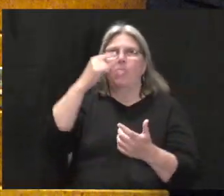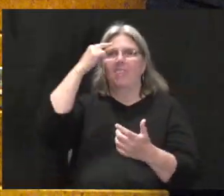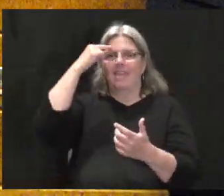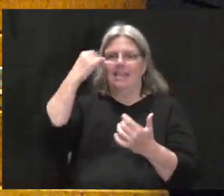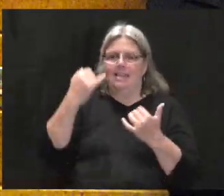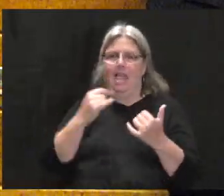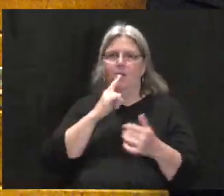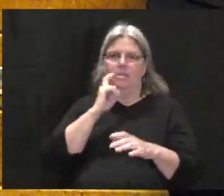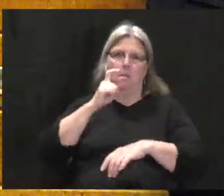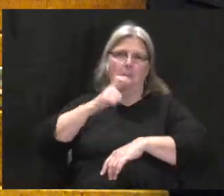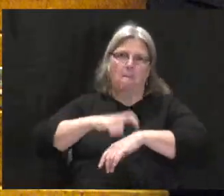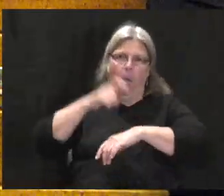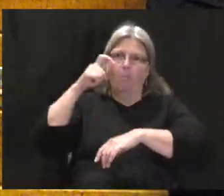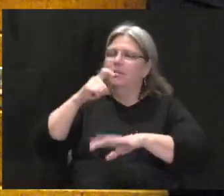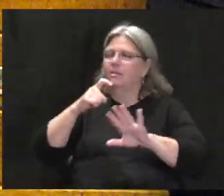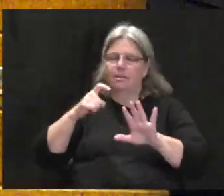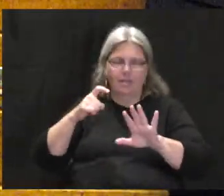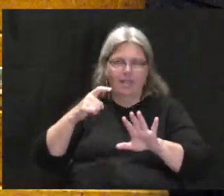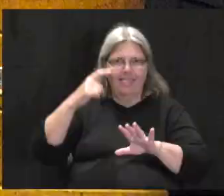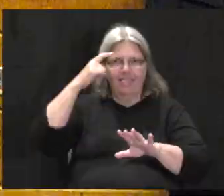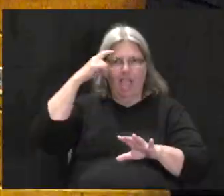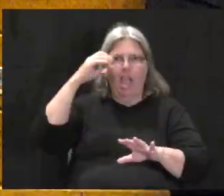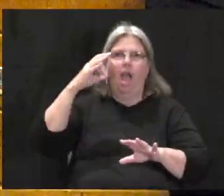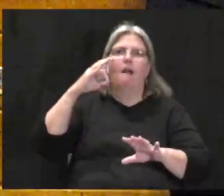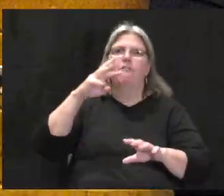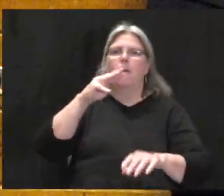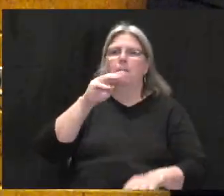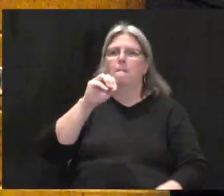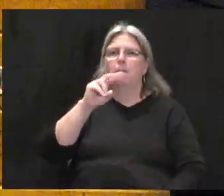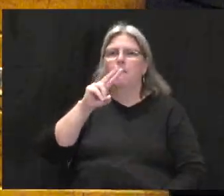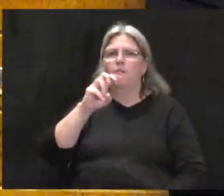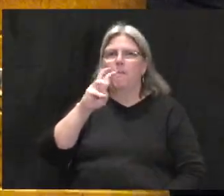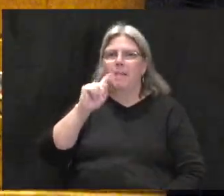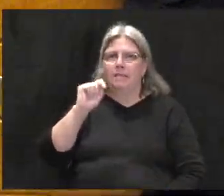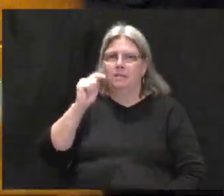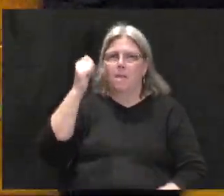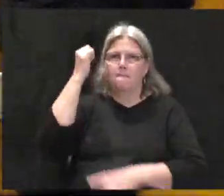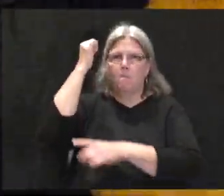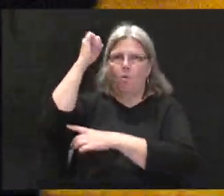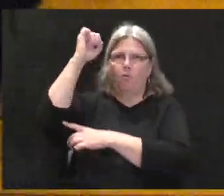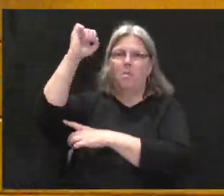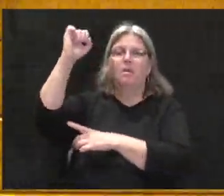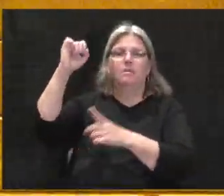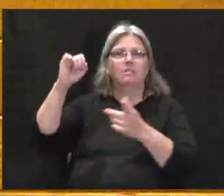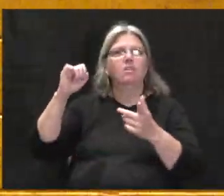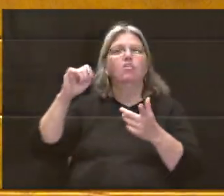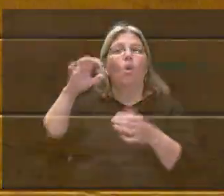And I want to leave you with that. Thank you. That's it. Good night.